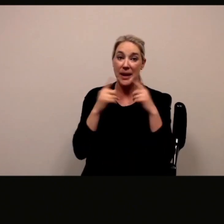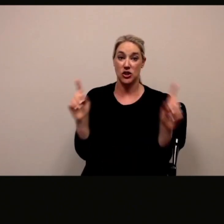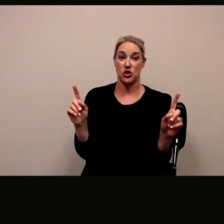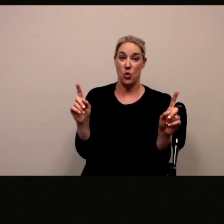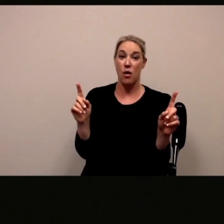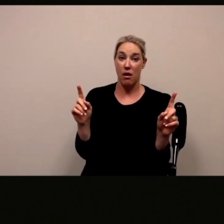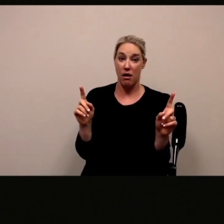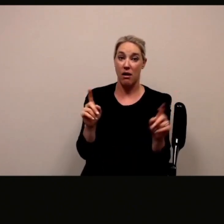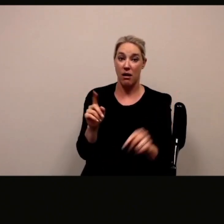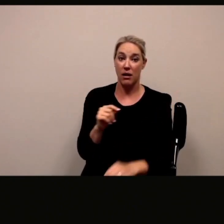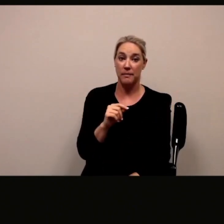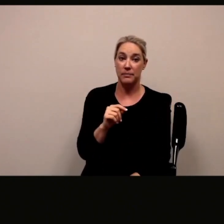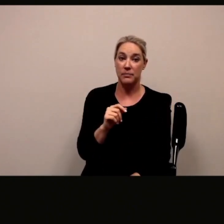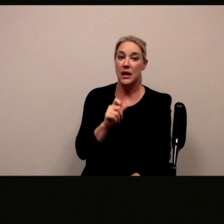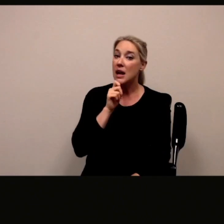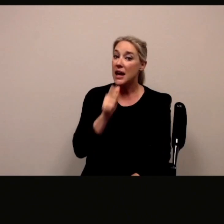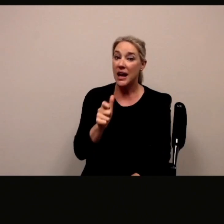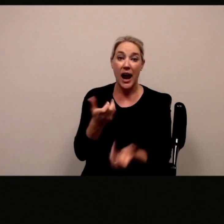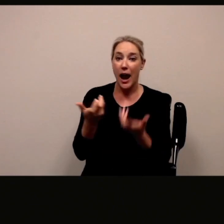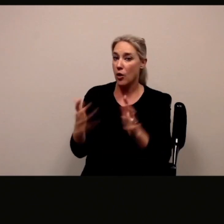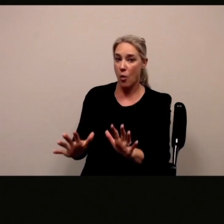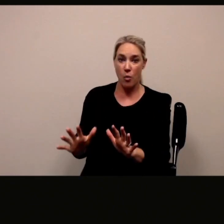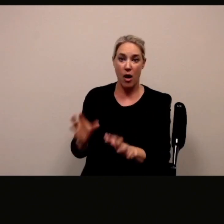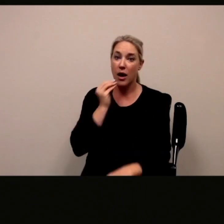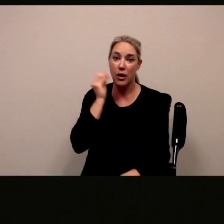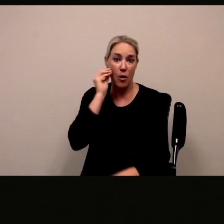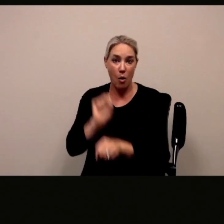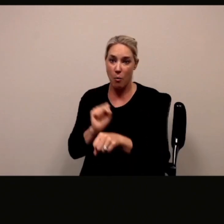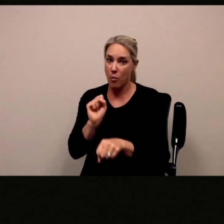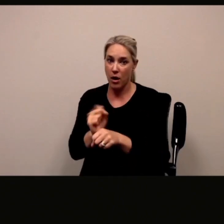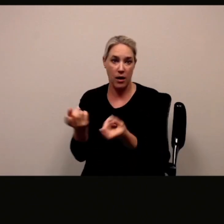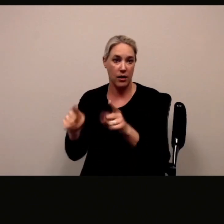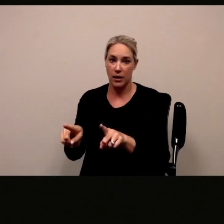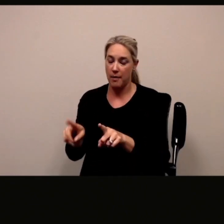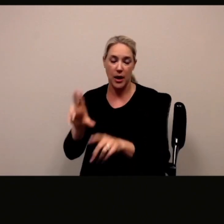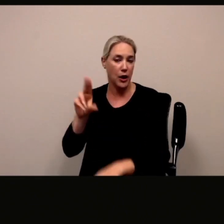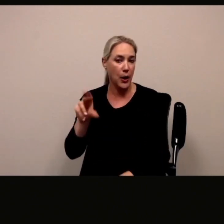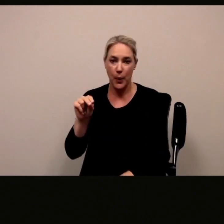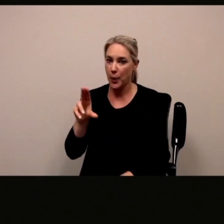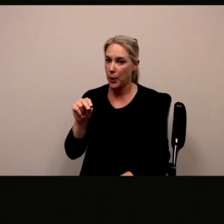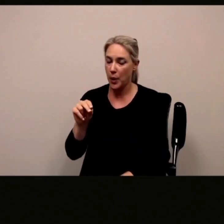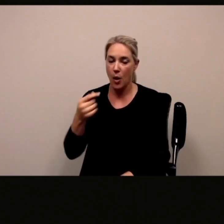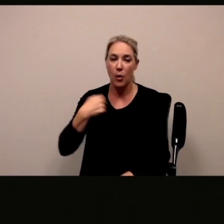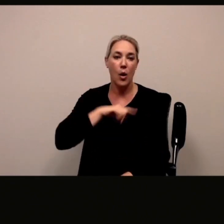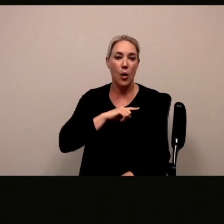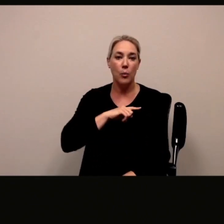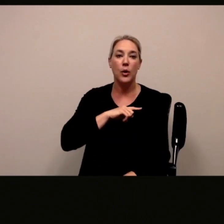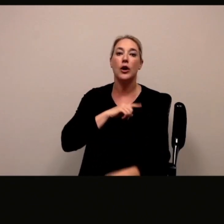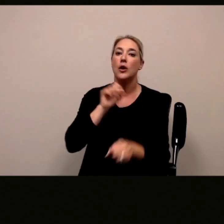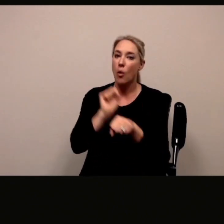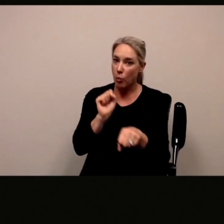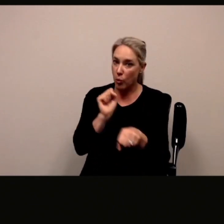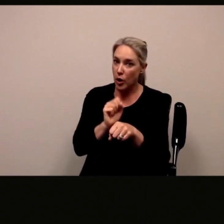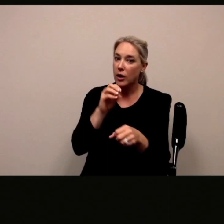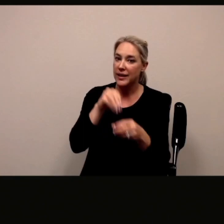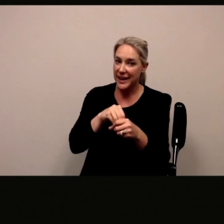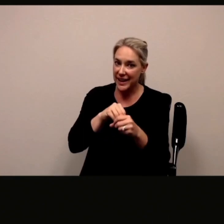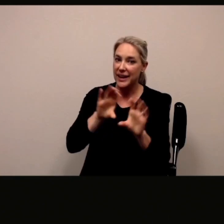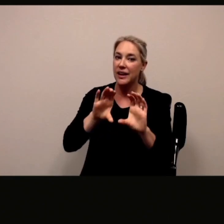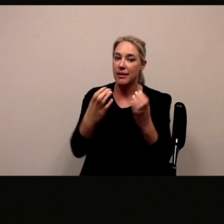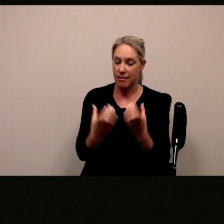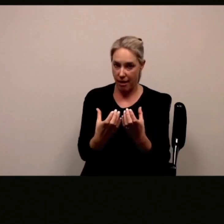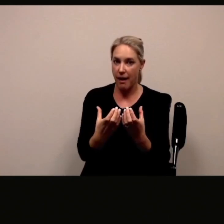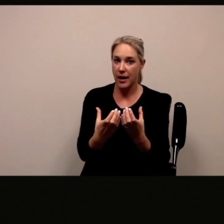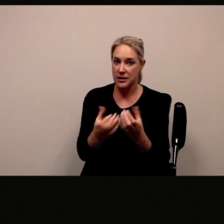don't want you to do homework. We're doing everything here. I'm going to flip my class. I'm going to talk to you for 5-10 minutes and I'm going to do a release. And then we